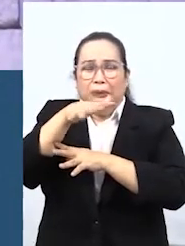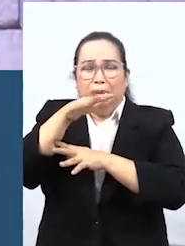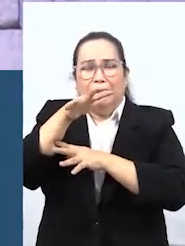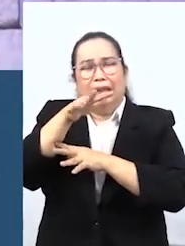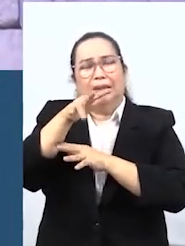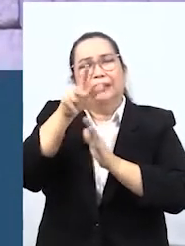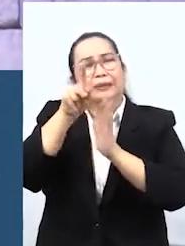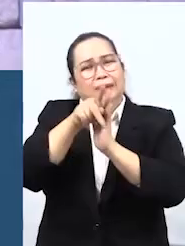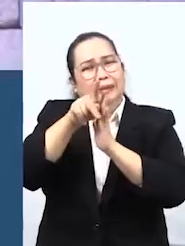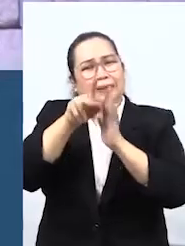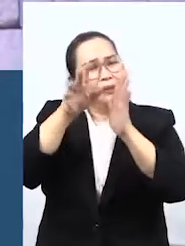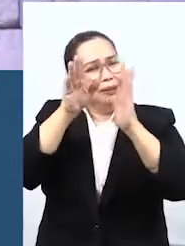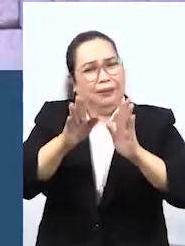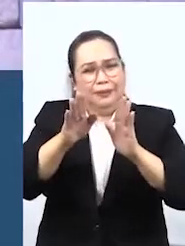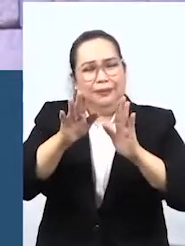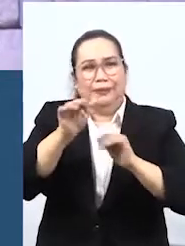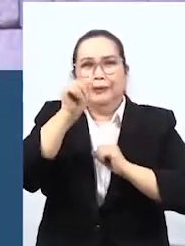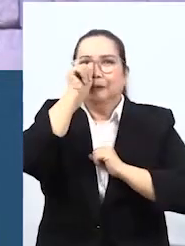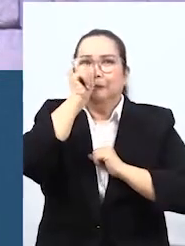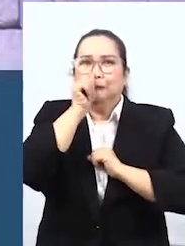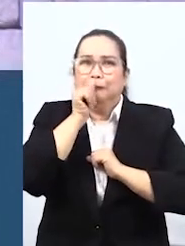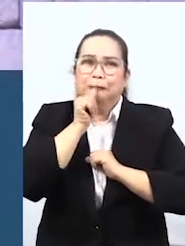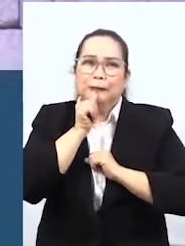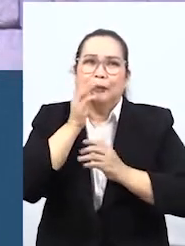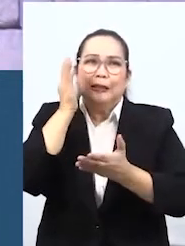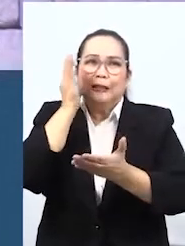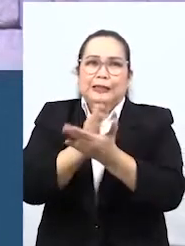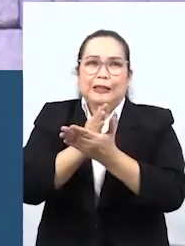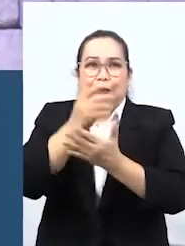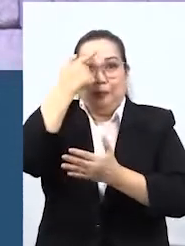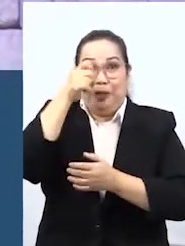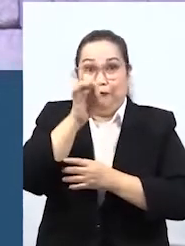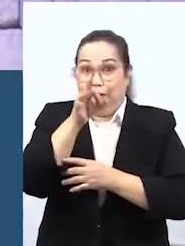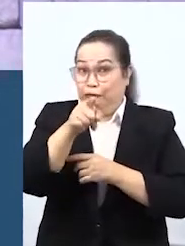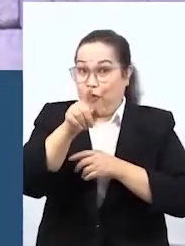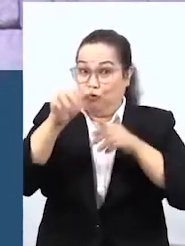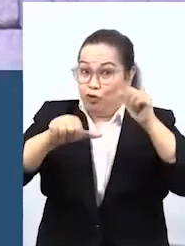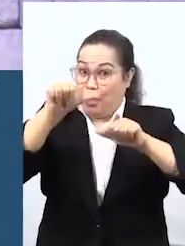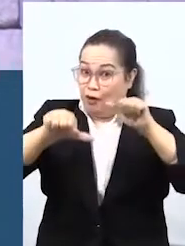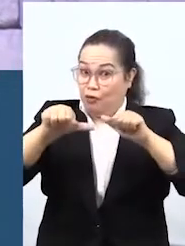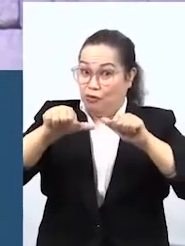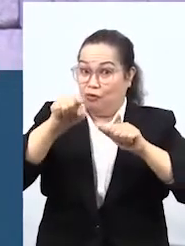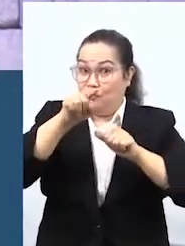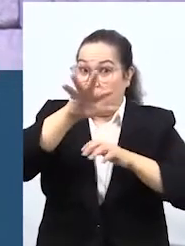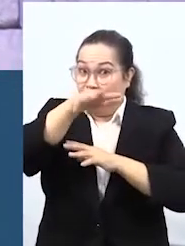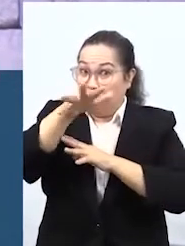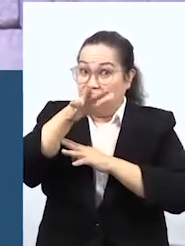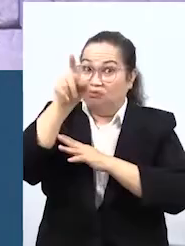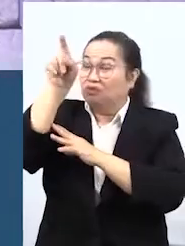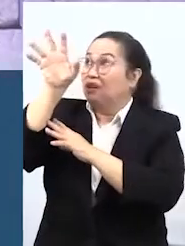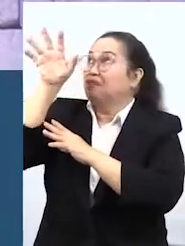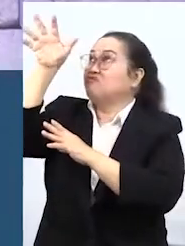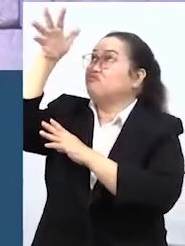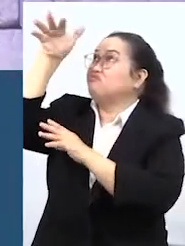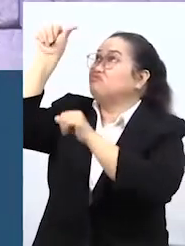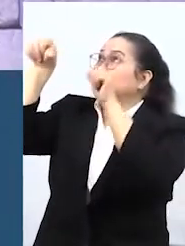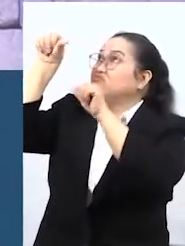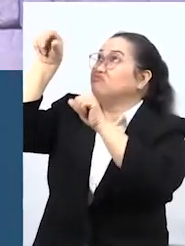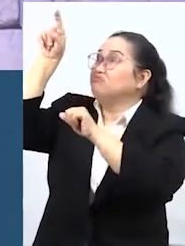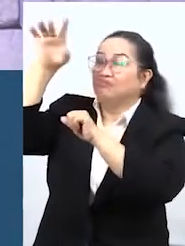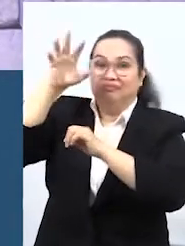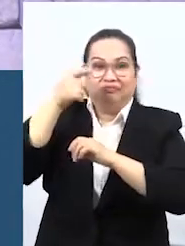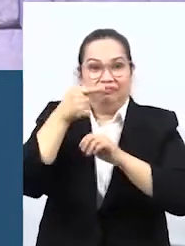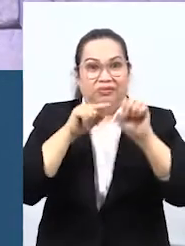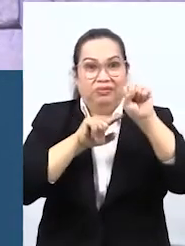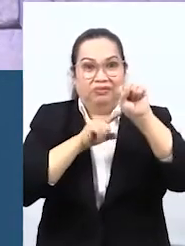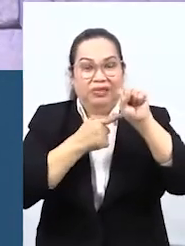killer a perseverance killer when you the goodness of God the genesis